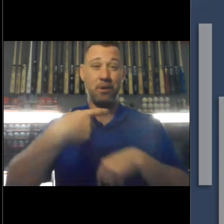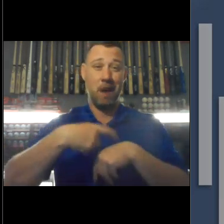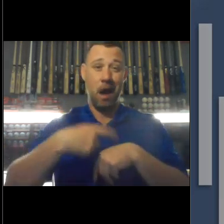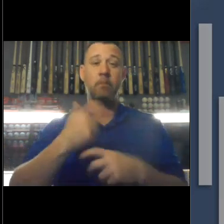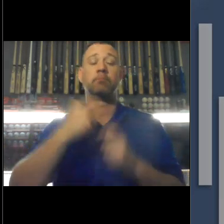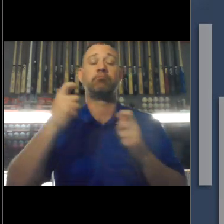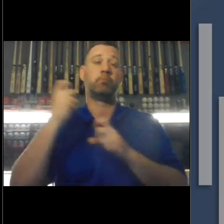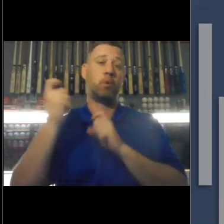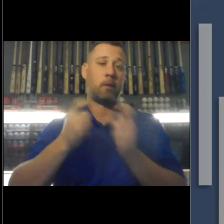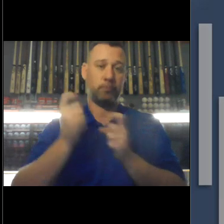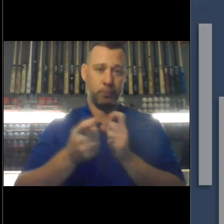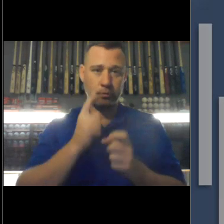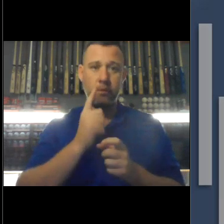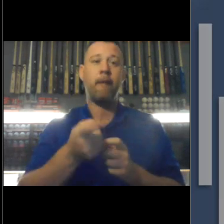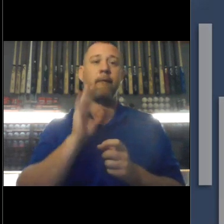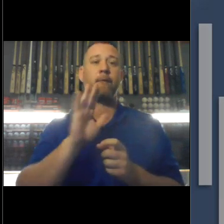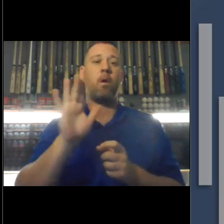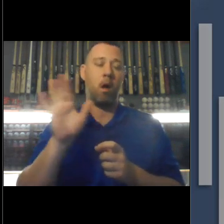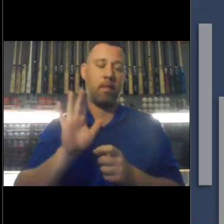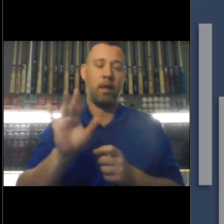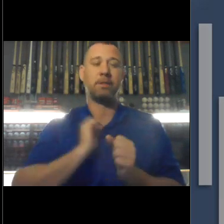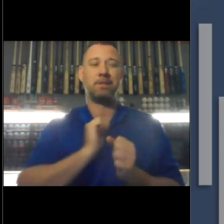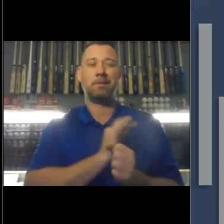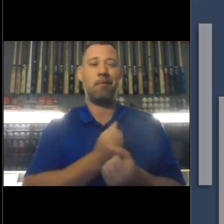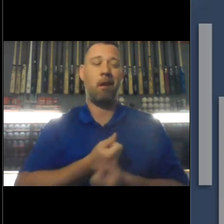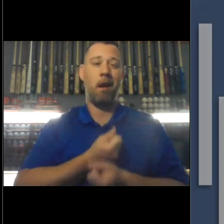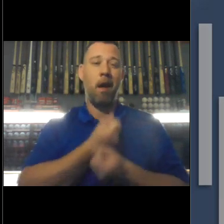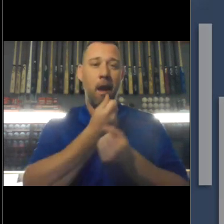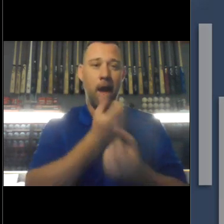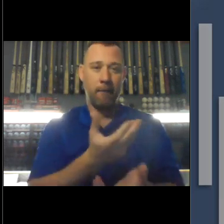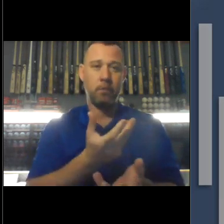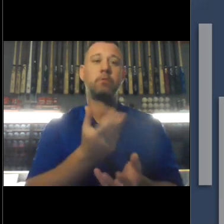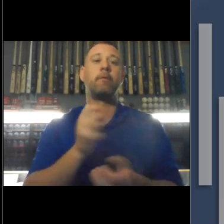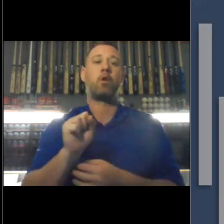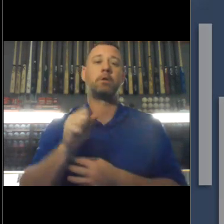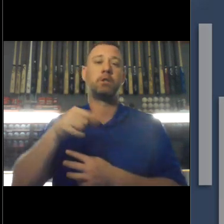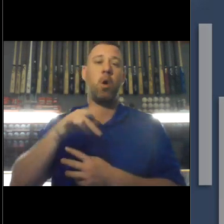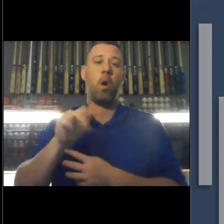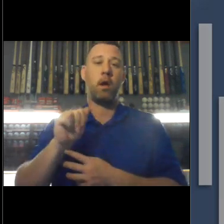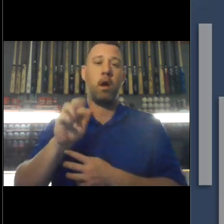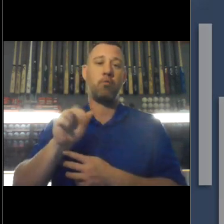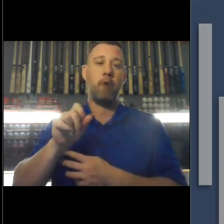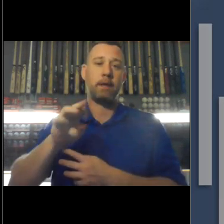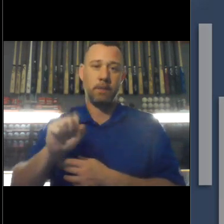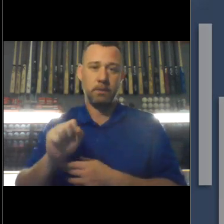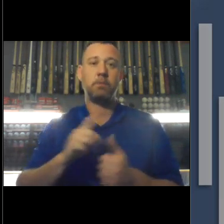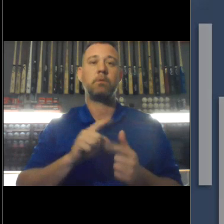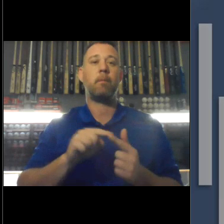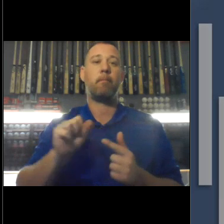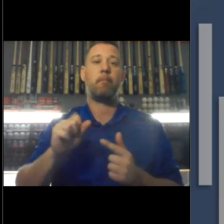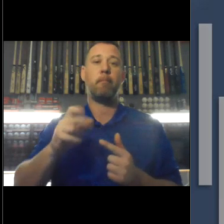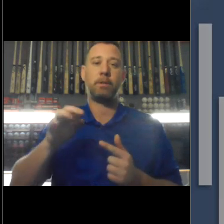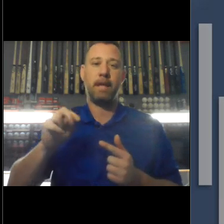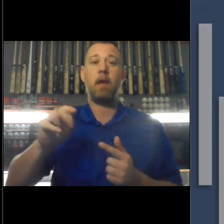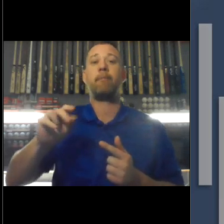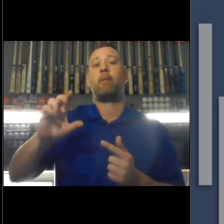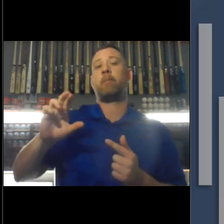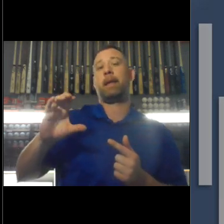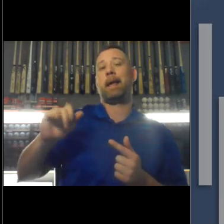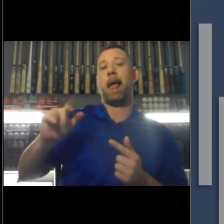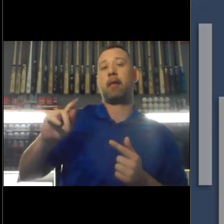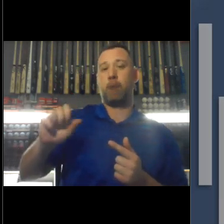contributions, as well as the significant staff efforts of Sequoia Erasmus on our team, Amar Sid from Caltrans, and Avital Brandau